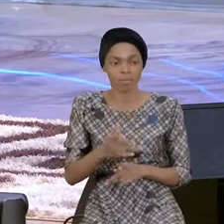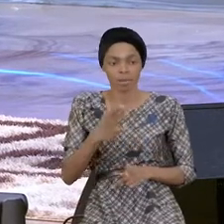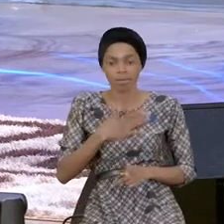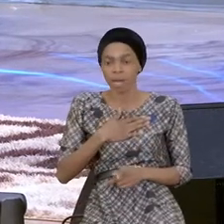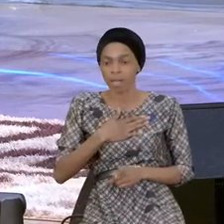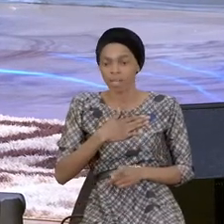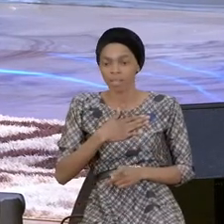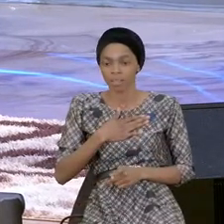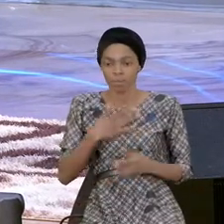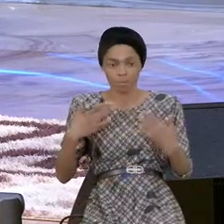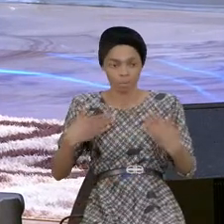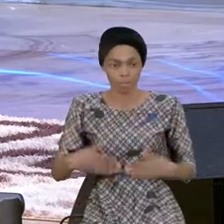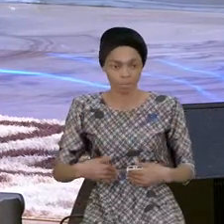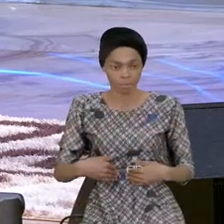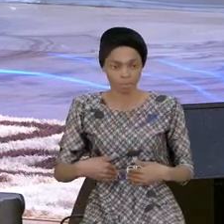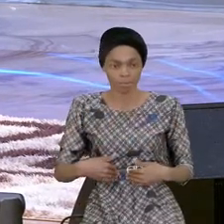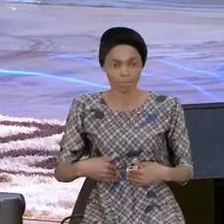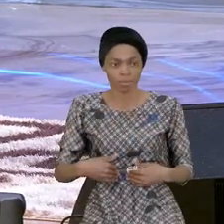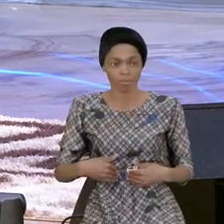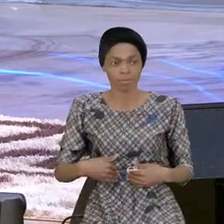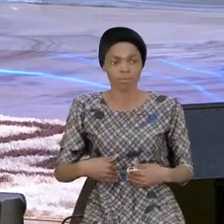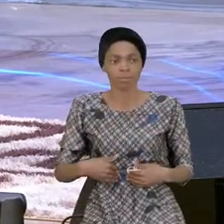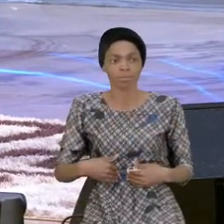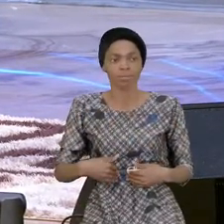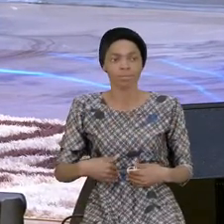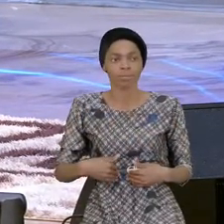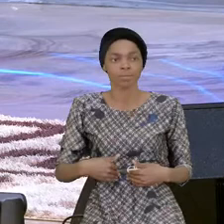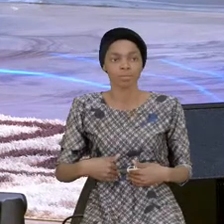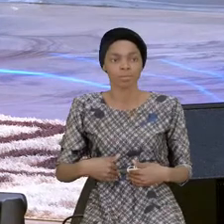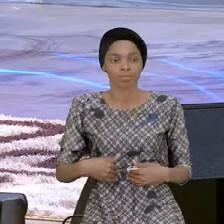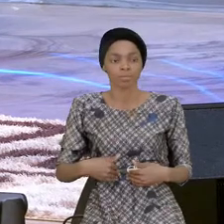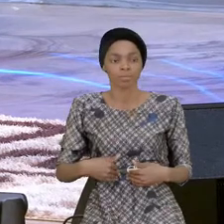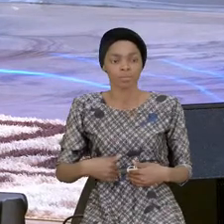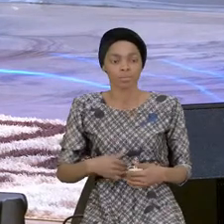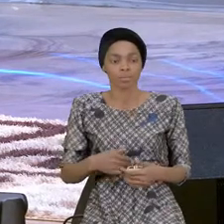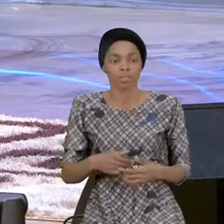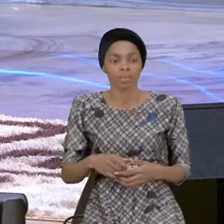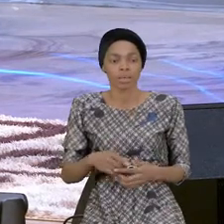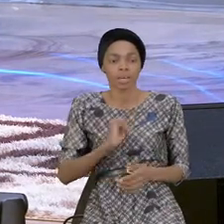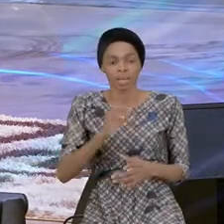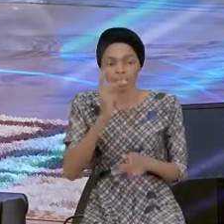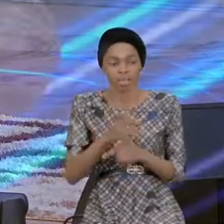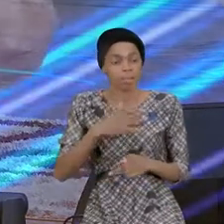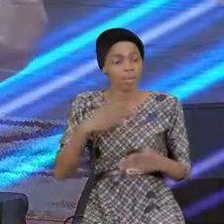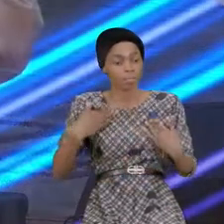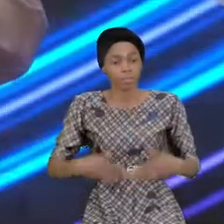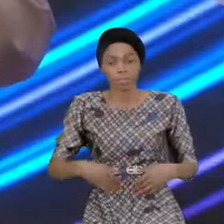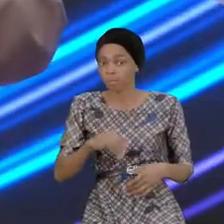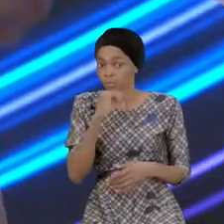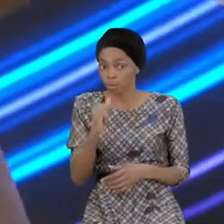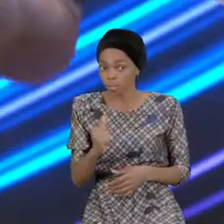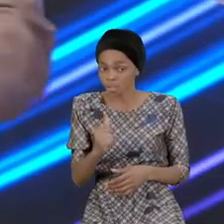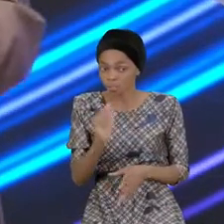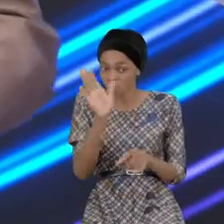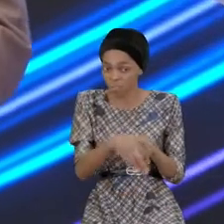body is me. I'm not trying to keep another person, oppress them, suppress them,